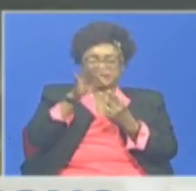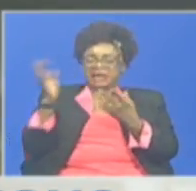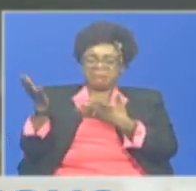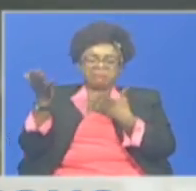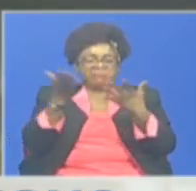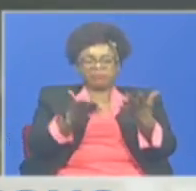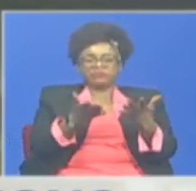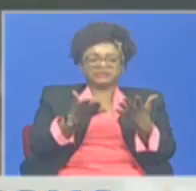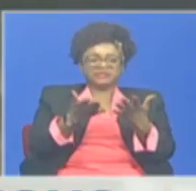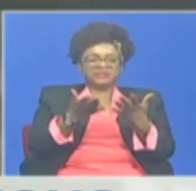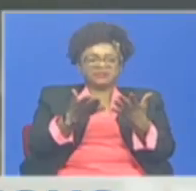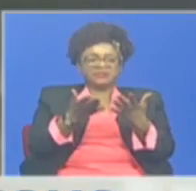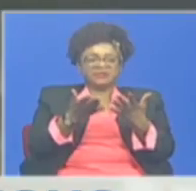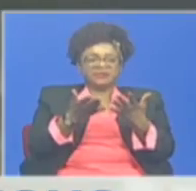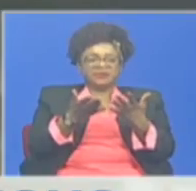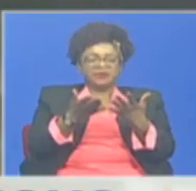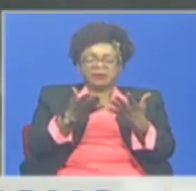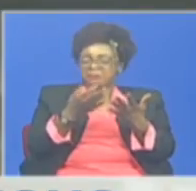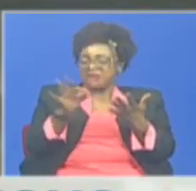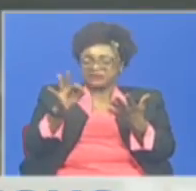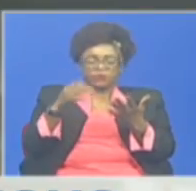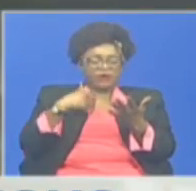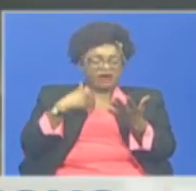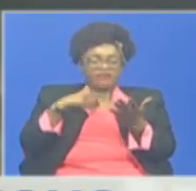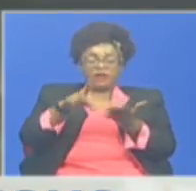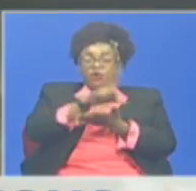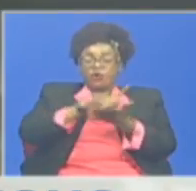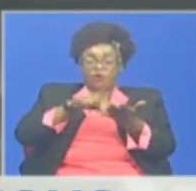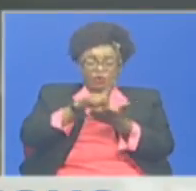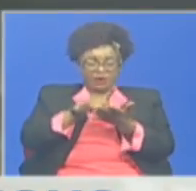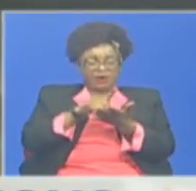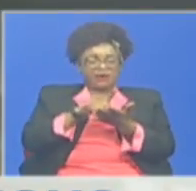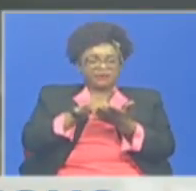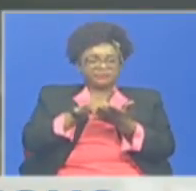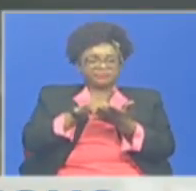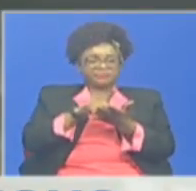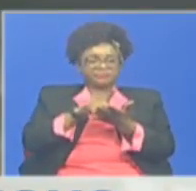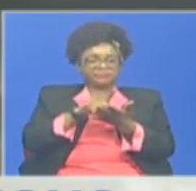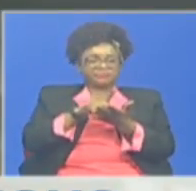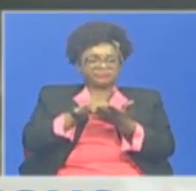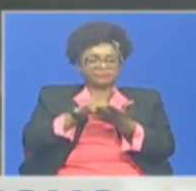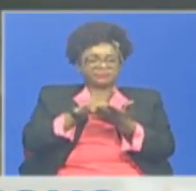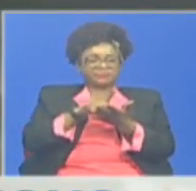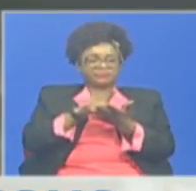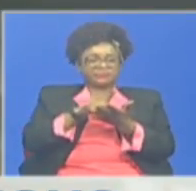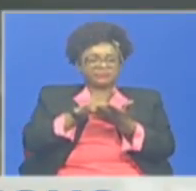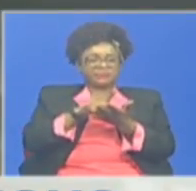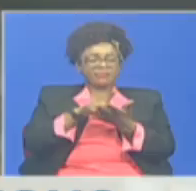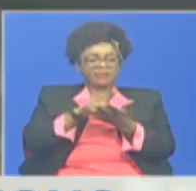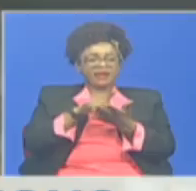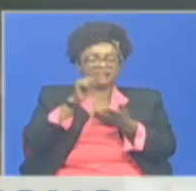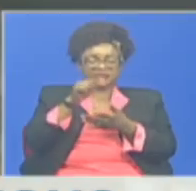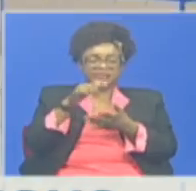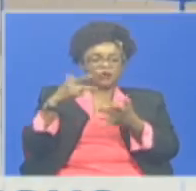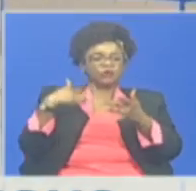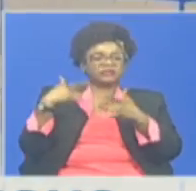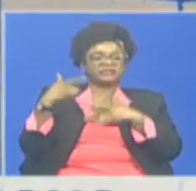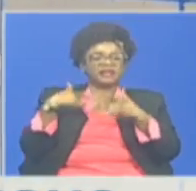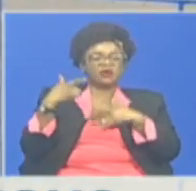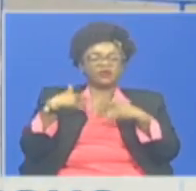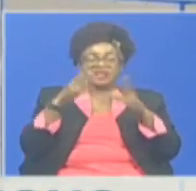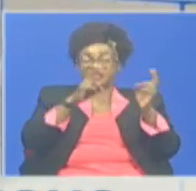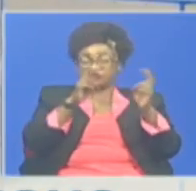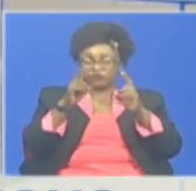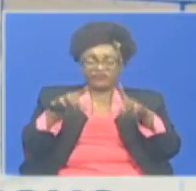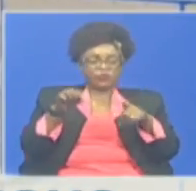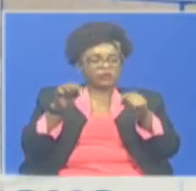in a supermarket over local products and have these, fake concerns around issues of quality. While the government